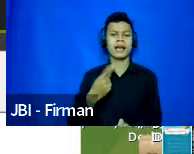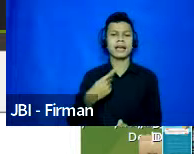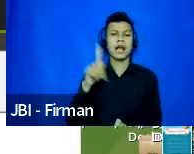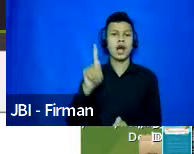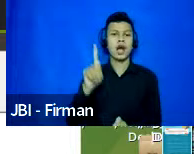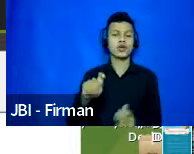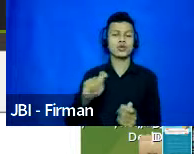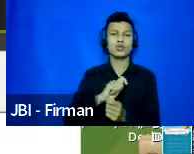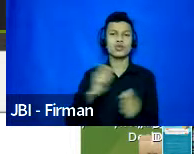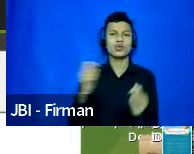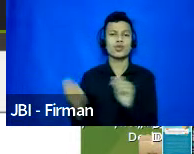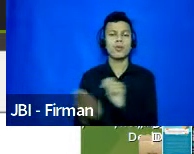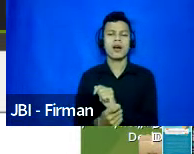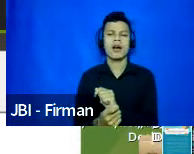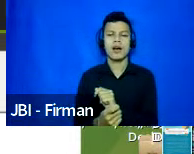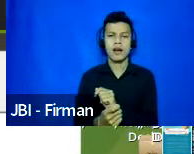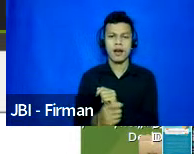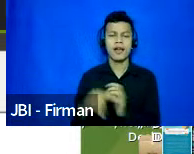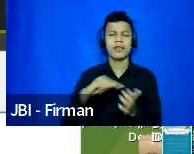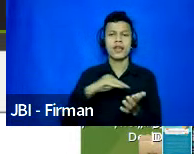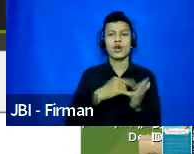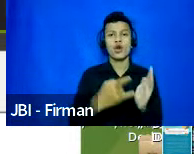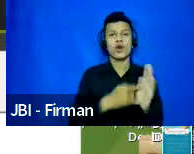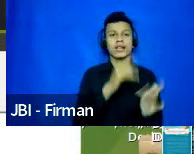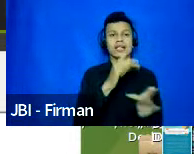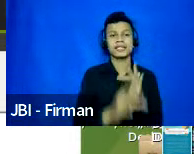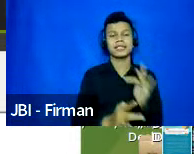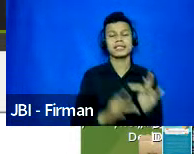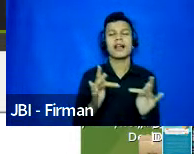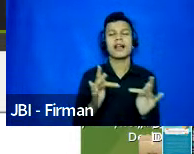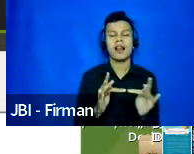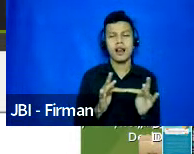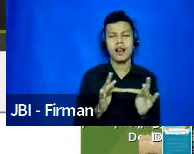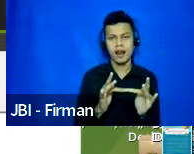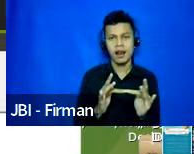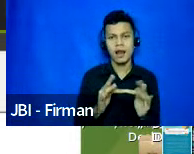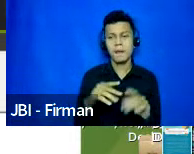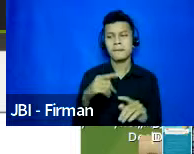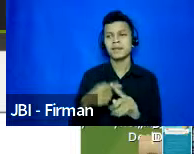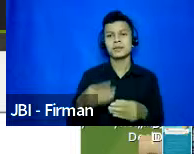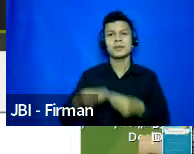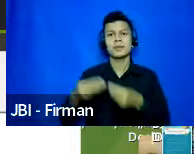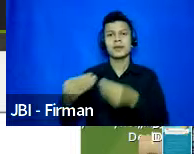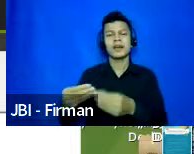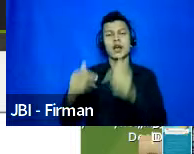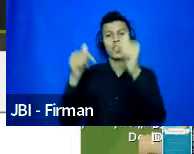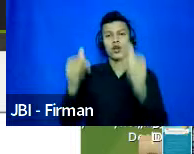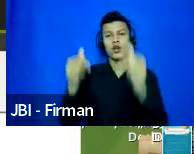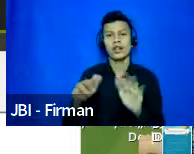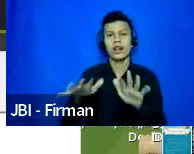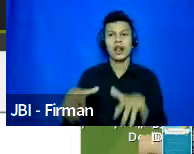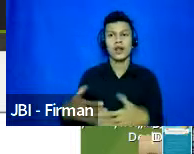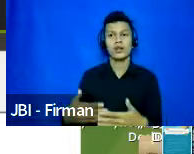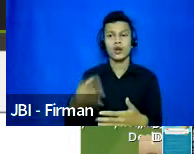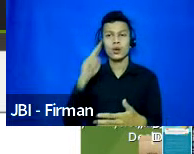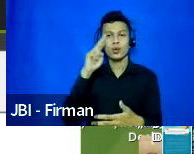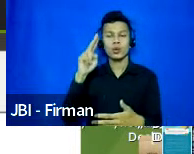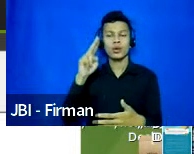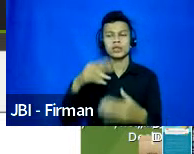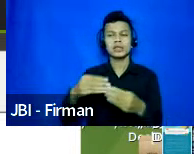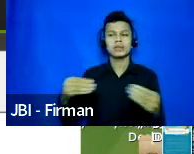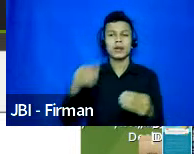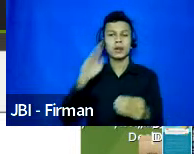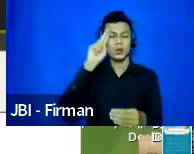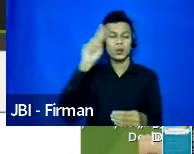digital technology in education from providing content and resources to children directly and bypassing the teacher and